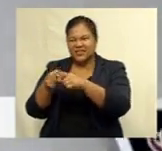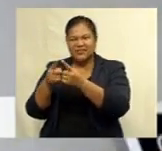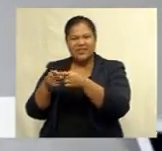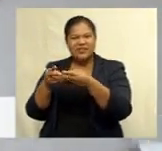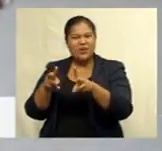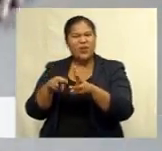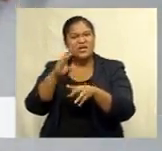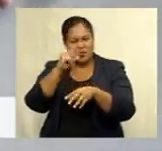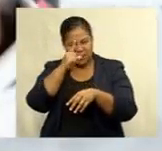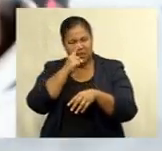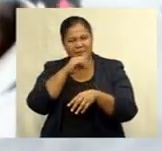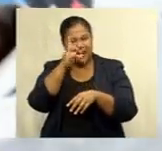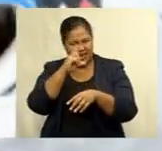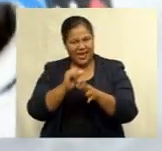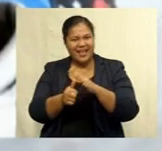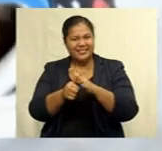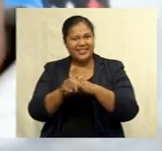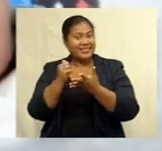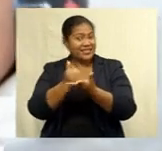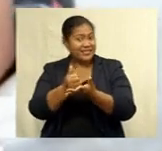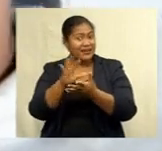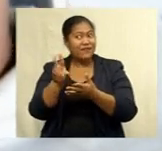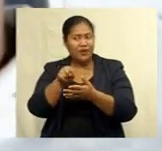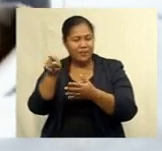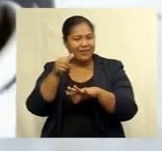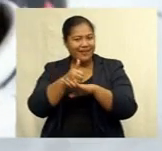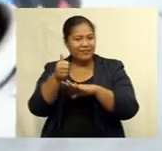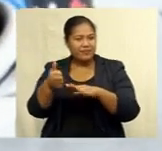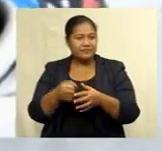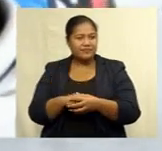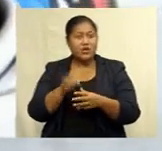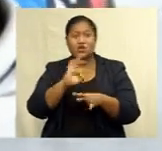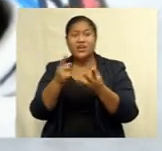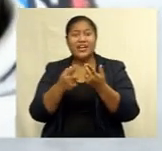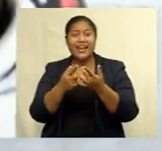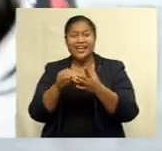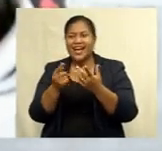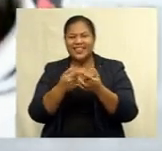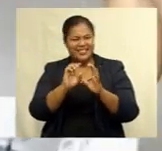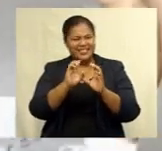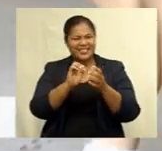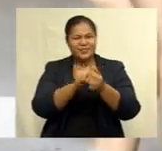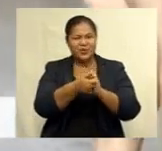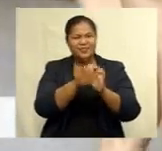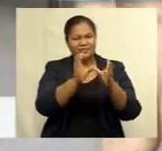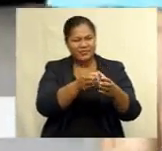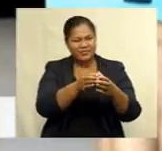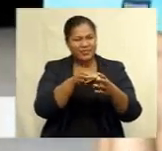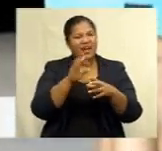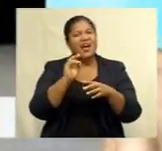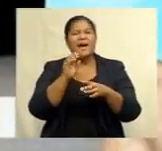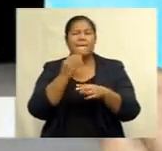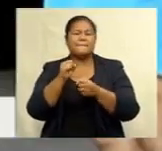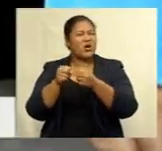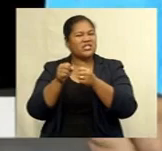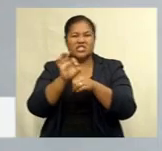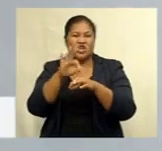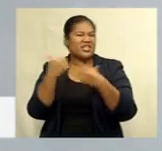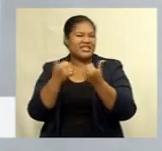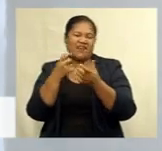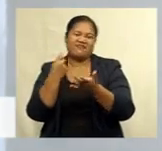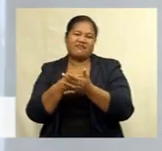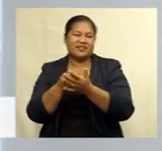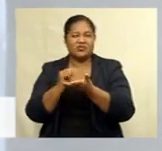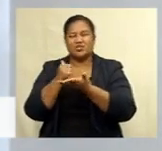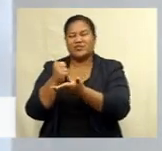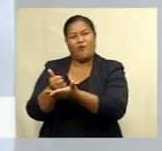people to access assistance individually from government. Unlike other sporting entities, boxing does not have enough funds to sustain all